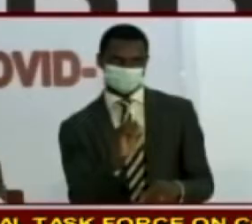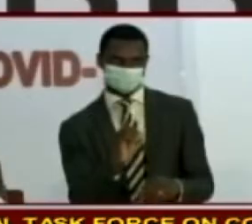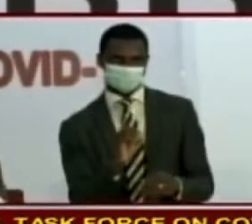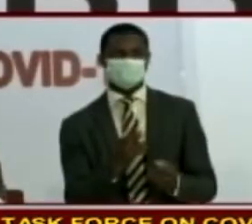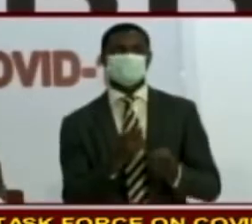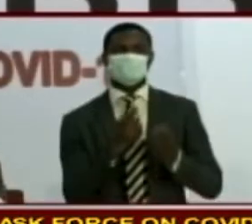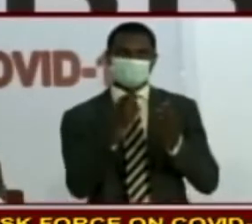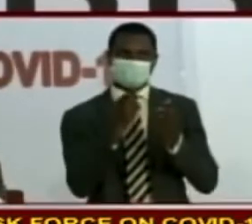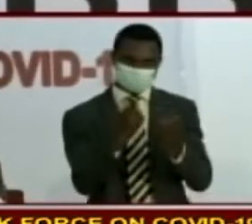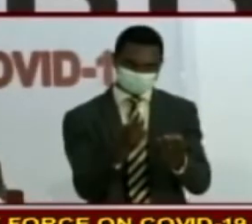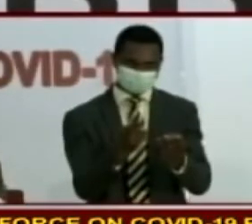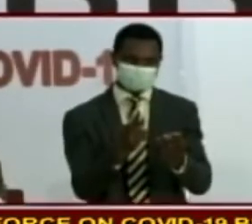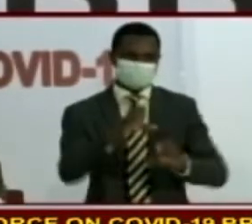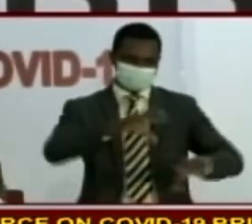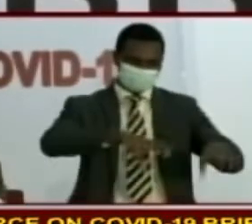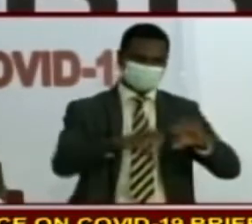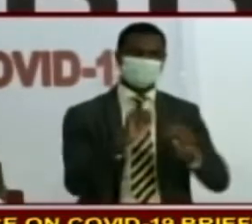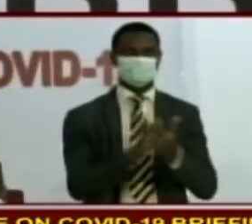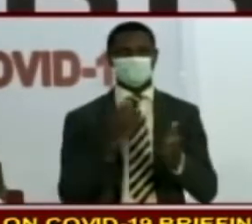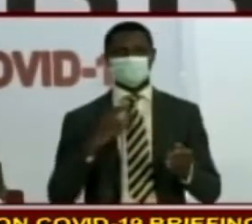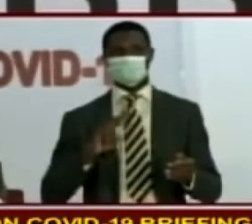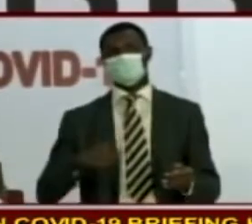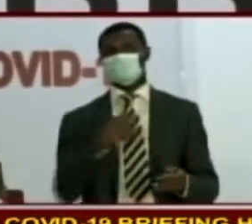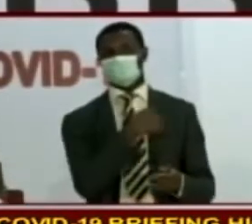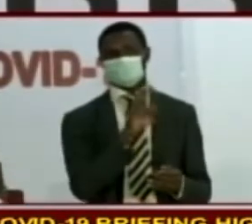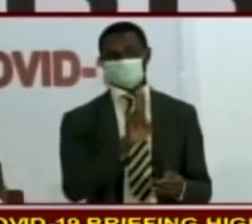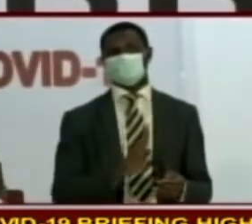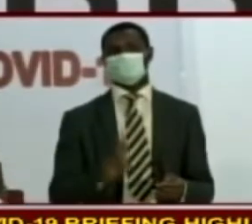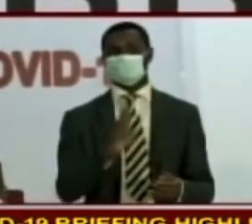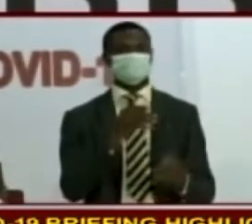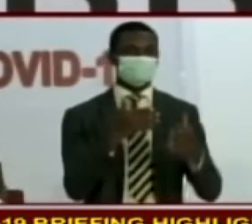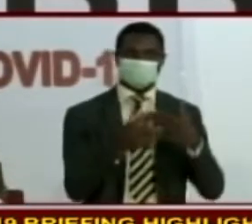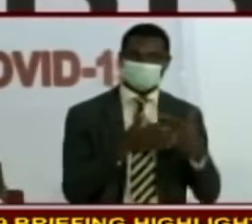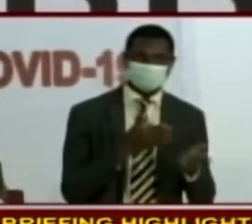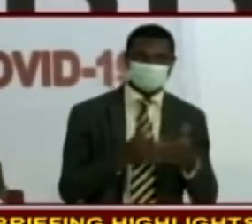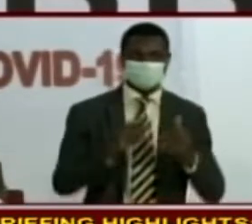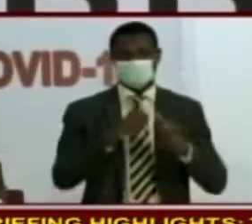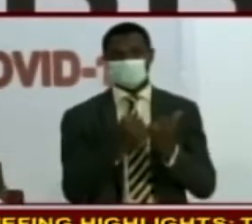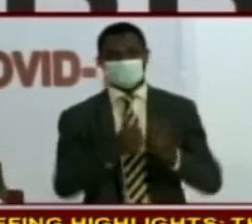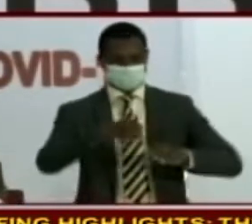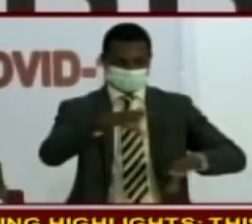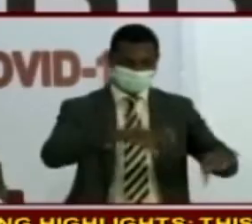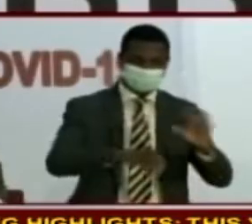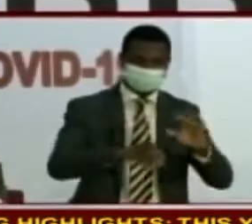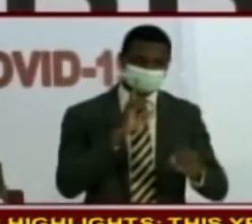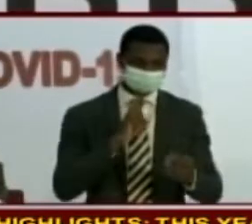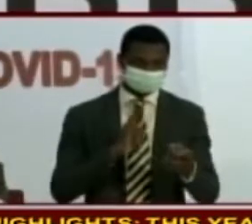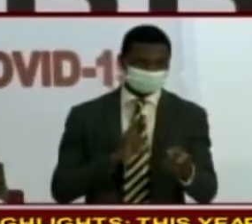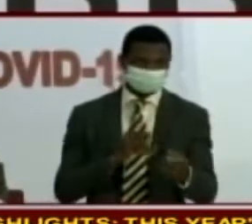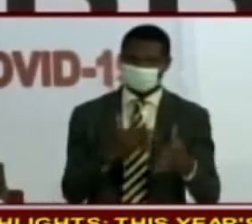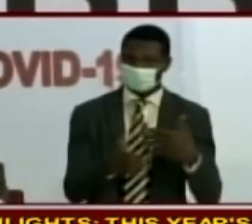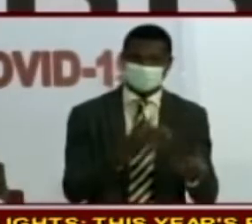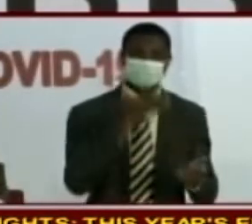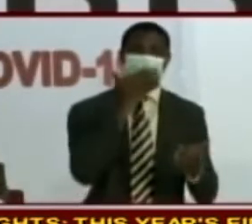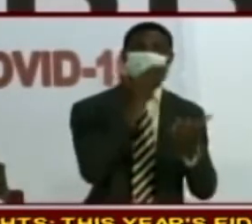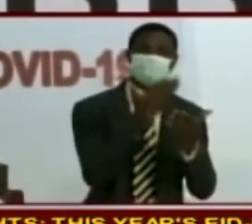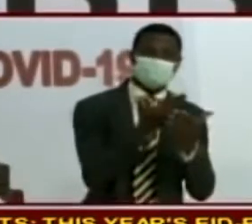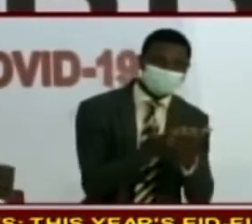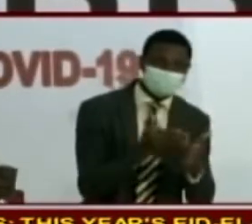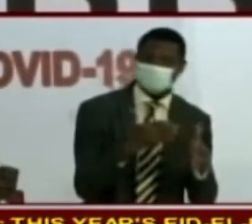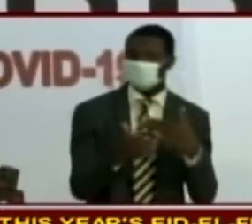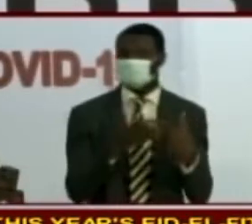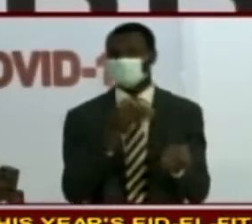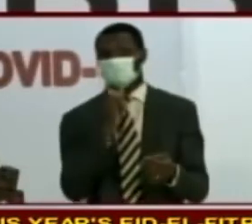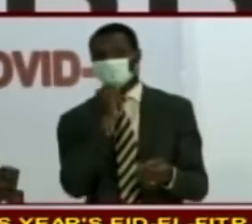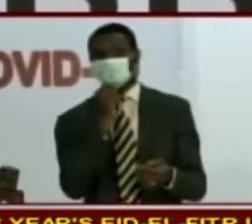Organization. So no matter how chemicals are, no matter how good they can do for you, they can equally do bad if